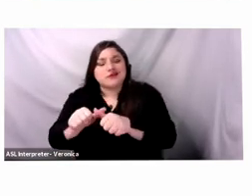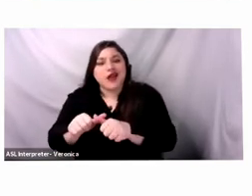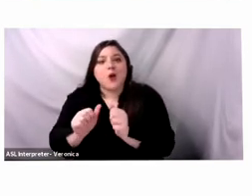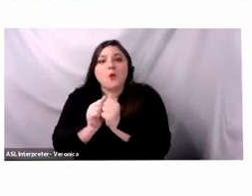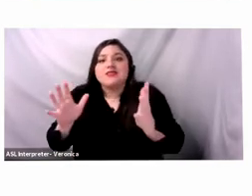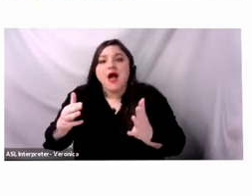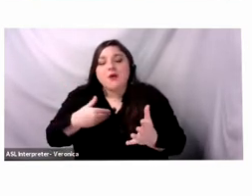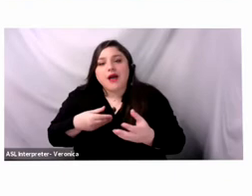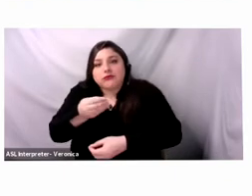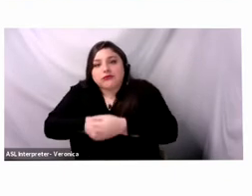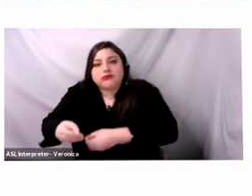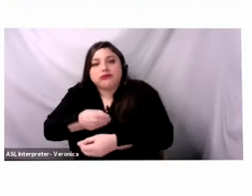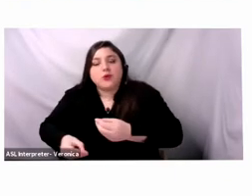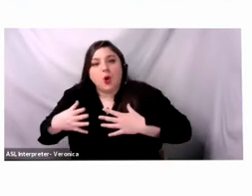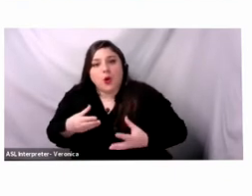question.